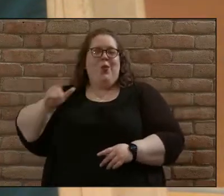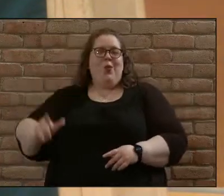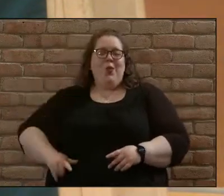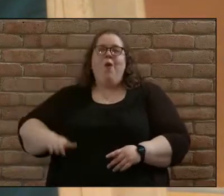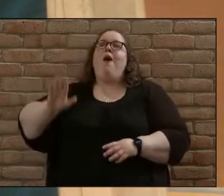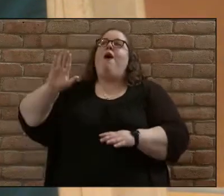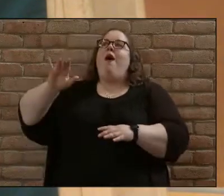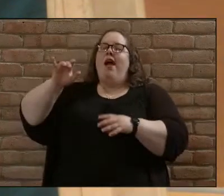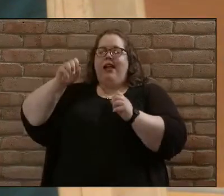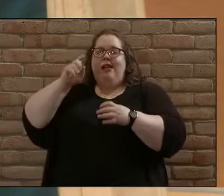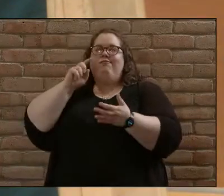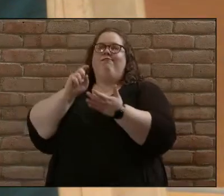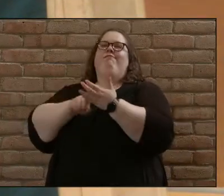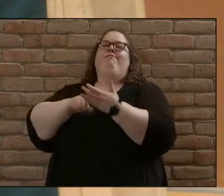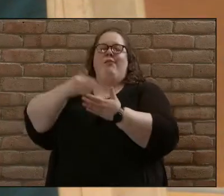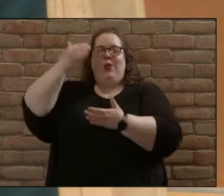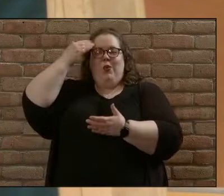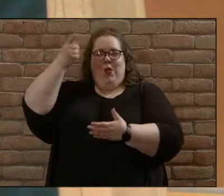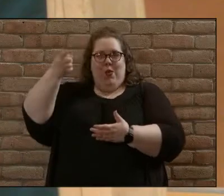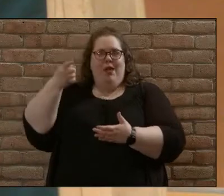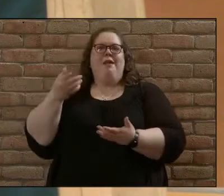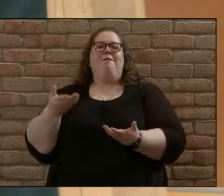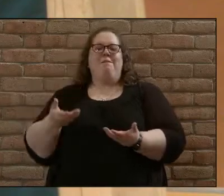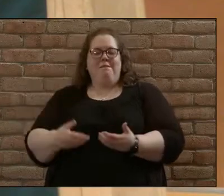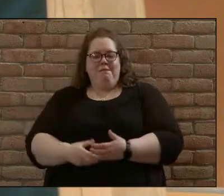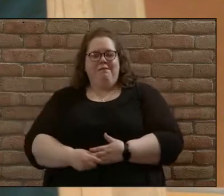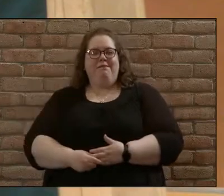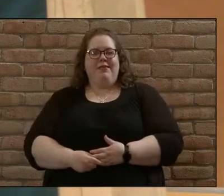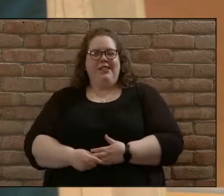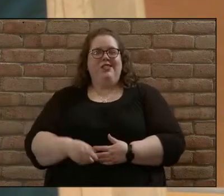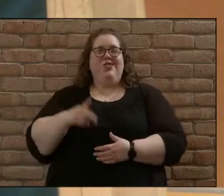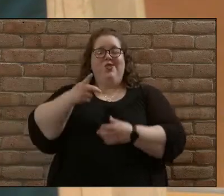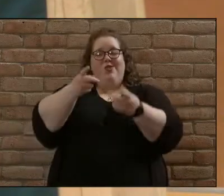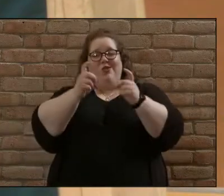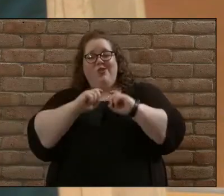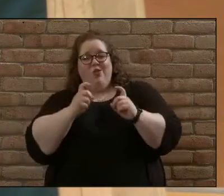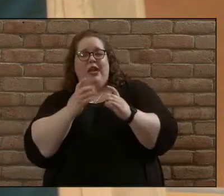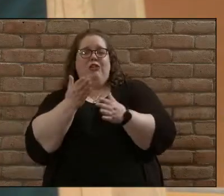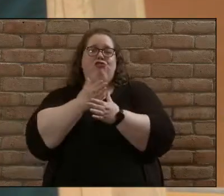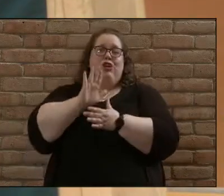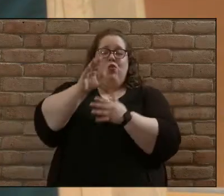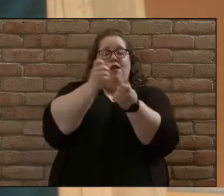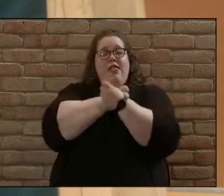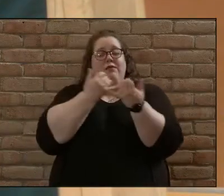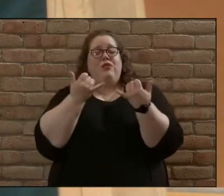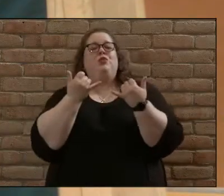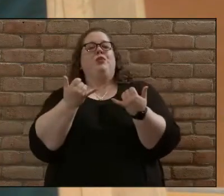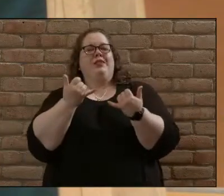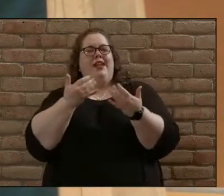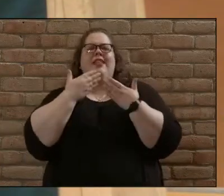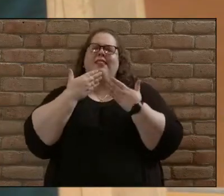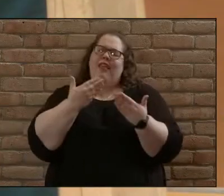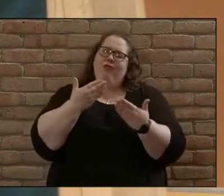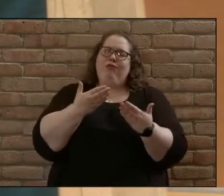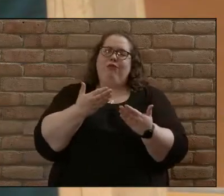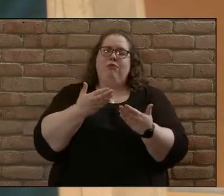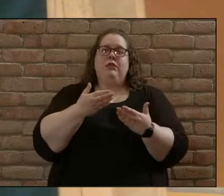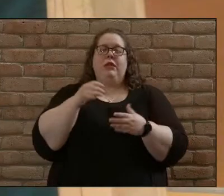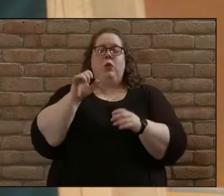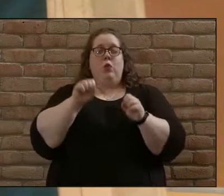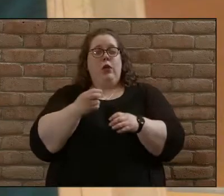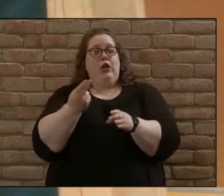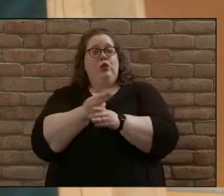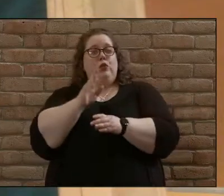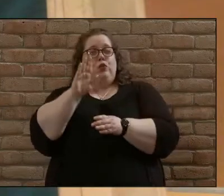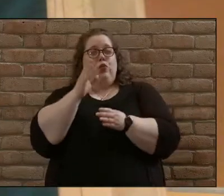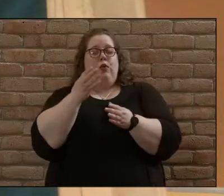your offering with us this day, I want to thank you for that. You can use your device, your mobile device, to scan the